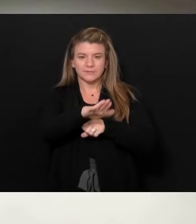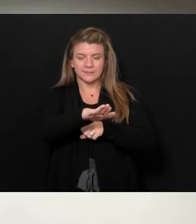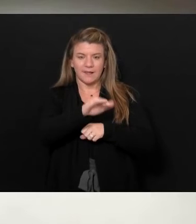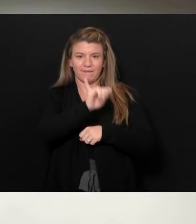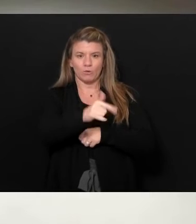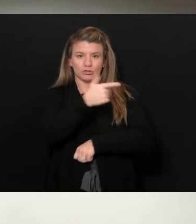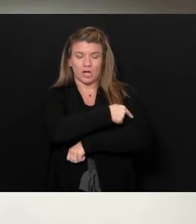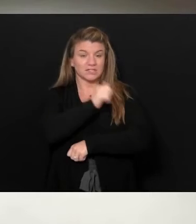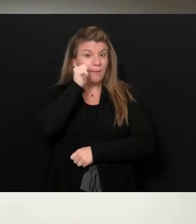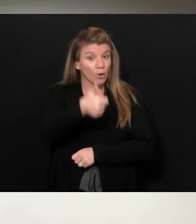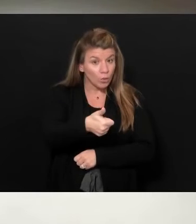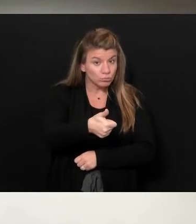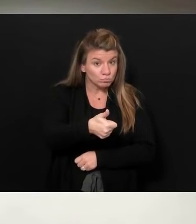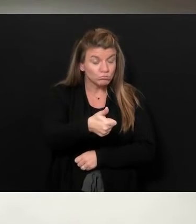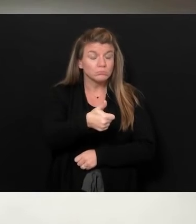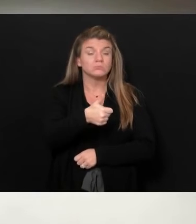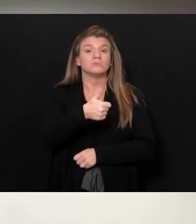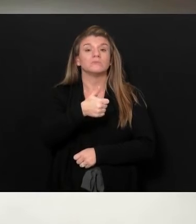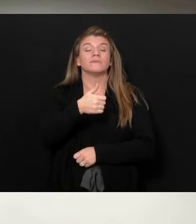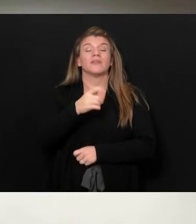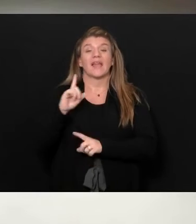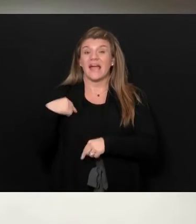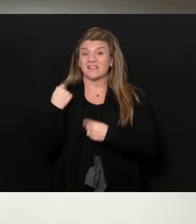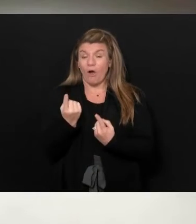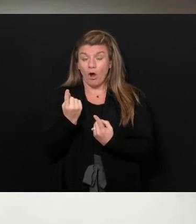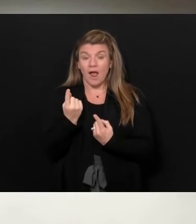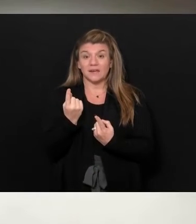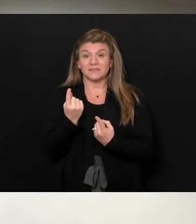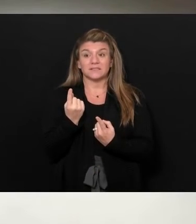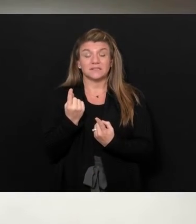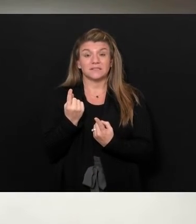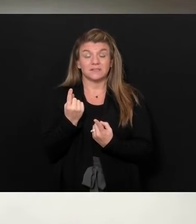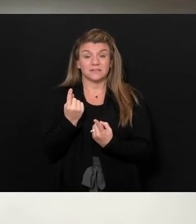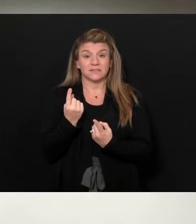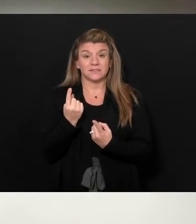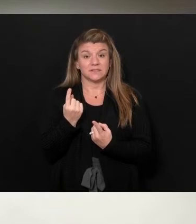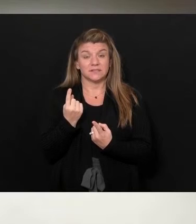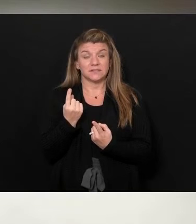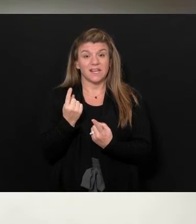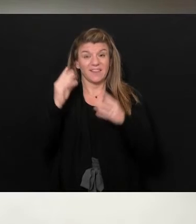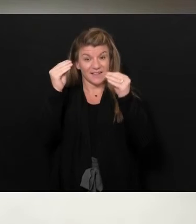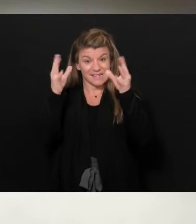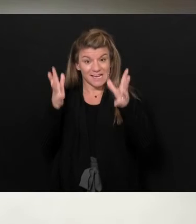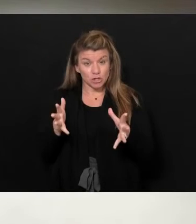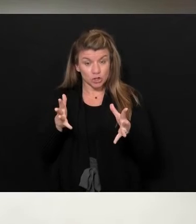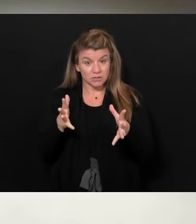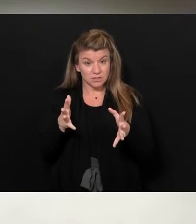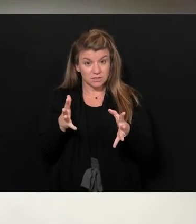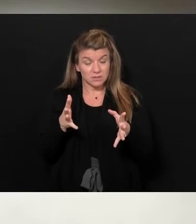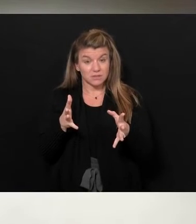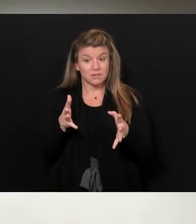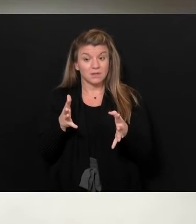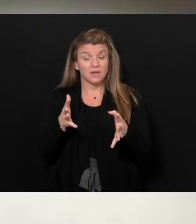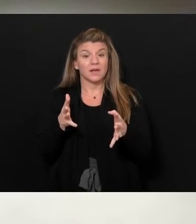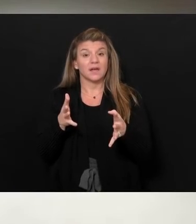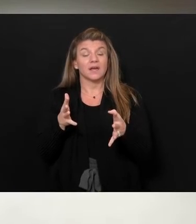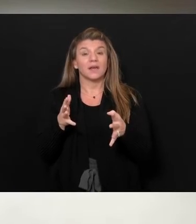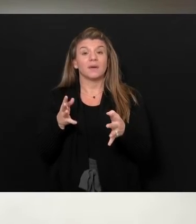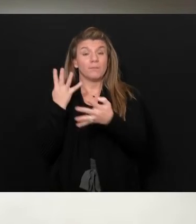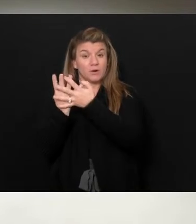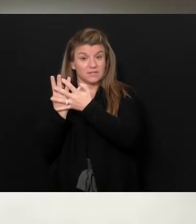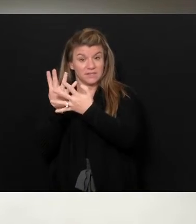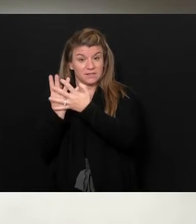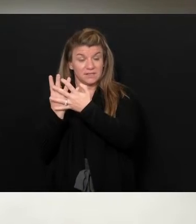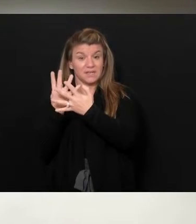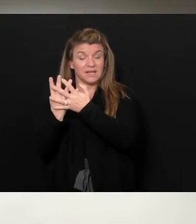those tomorrow. As far as the teachers and